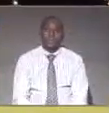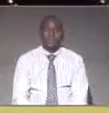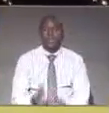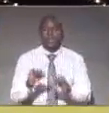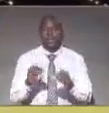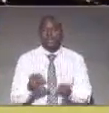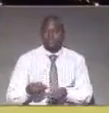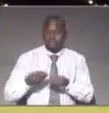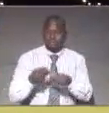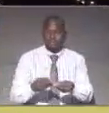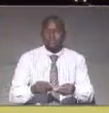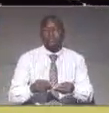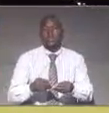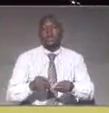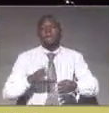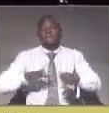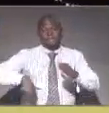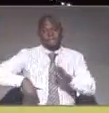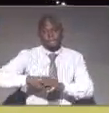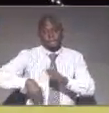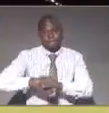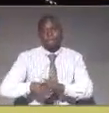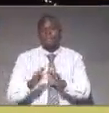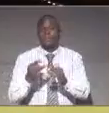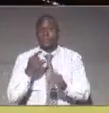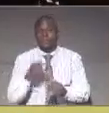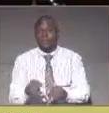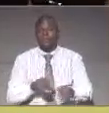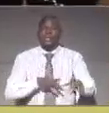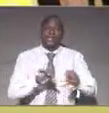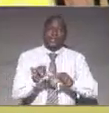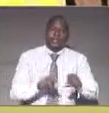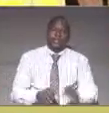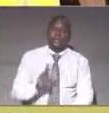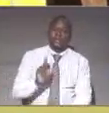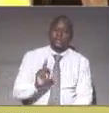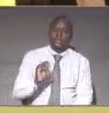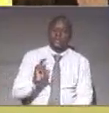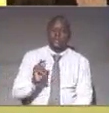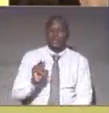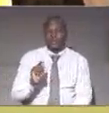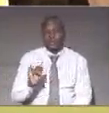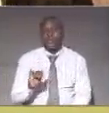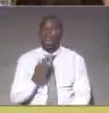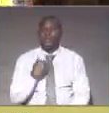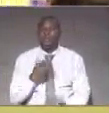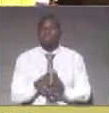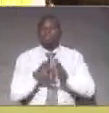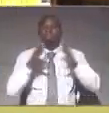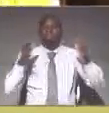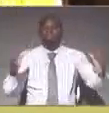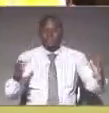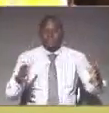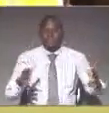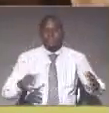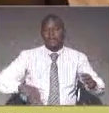While awarding the best performing players, KCCA Executive Director Andrew Kitata reaffirmed the need to expand the